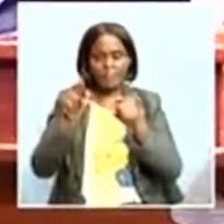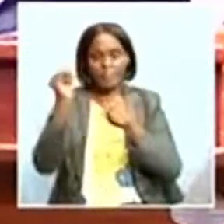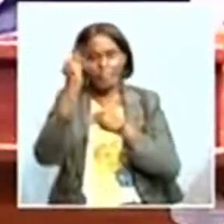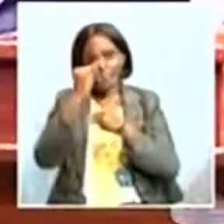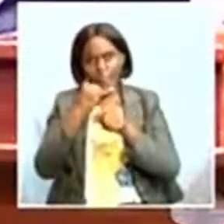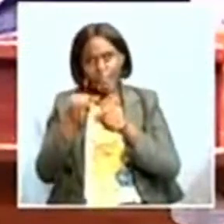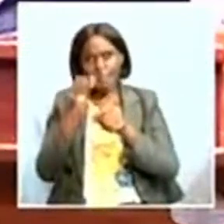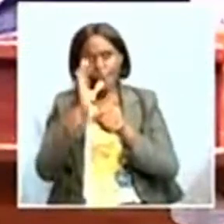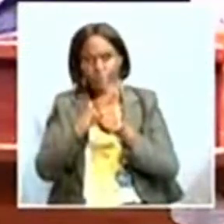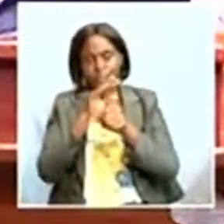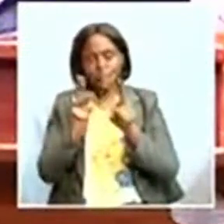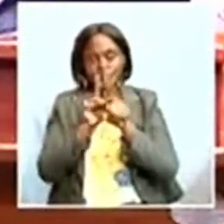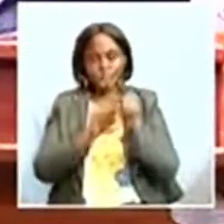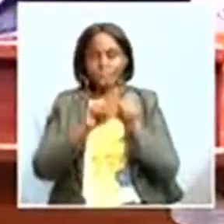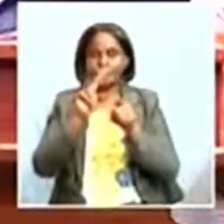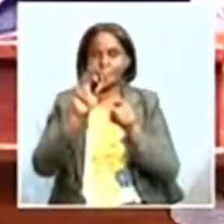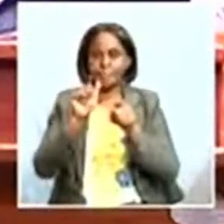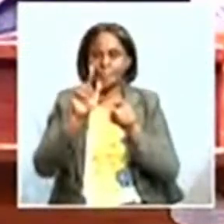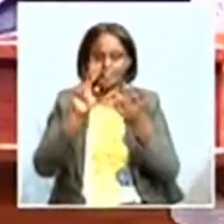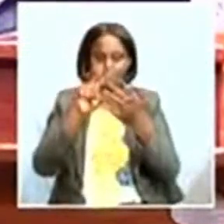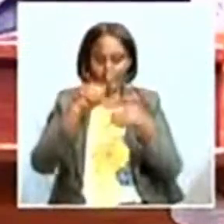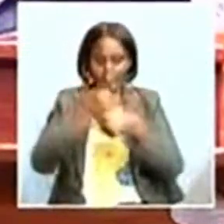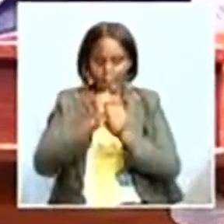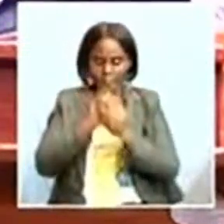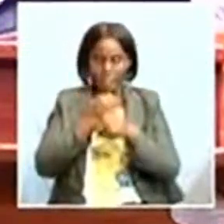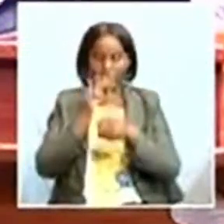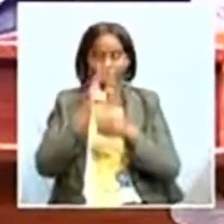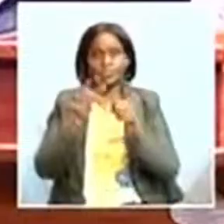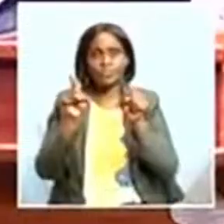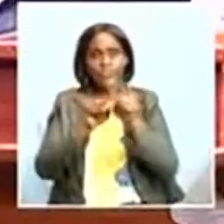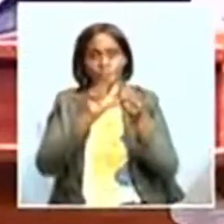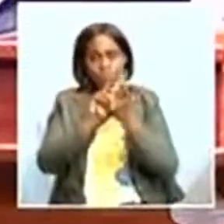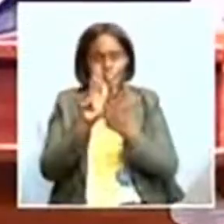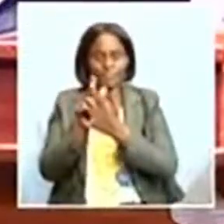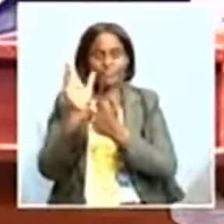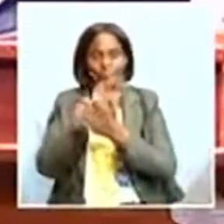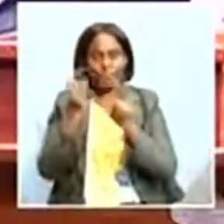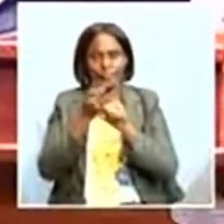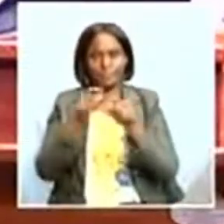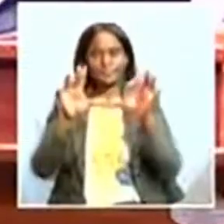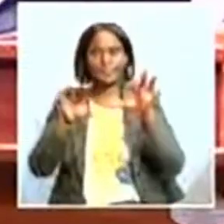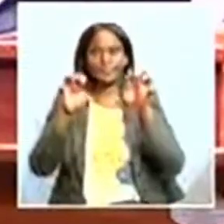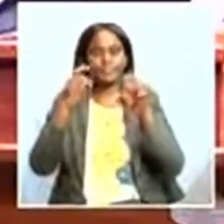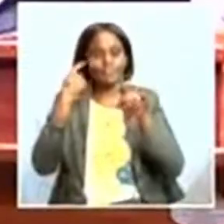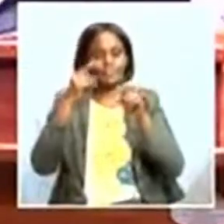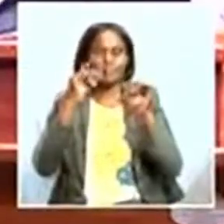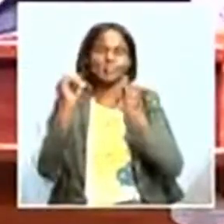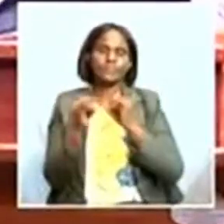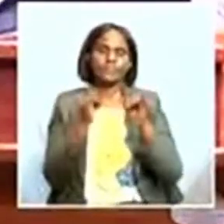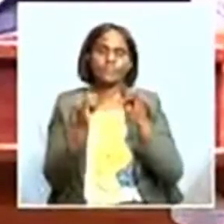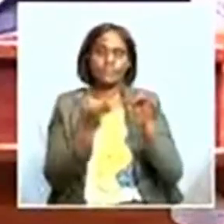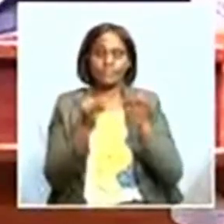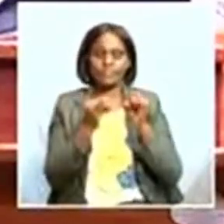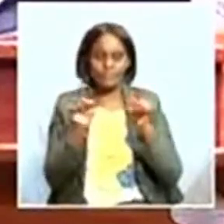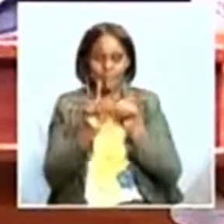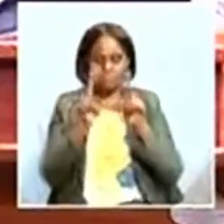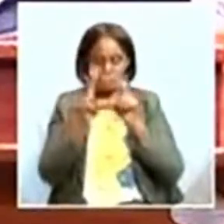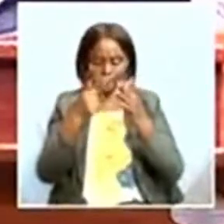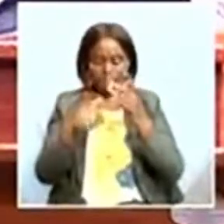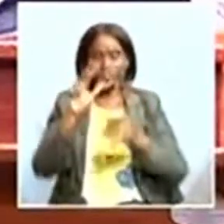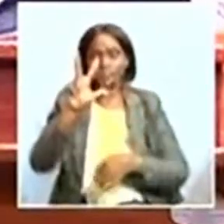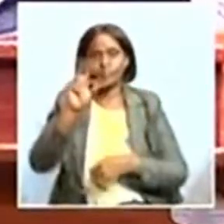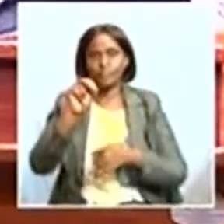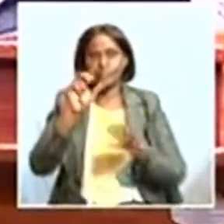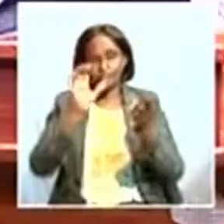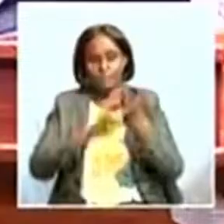designed, validated by stakeholders, and approved by Cabinet for implementation. So far,